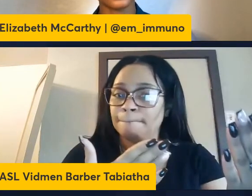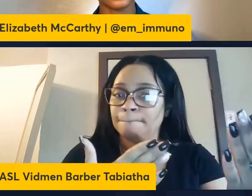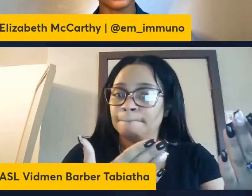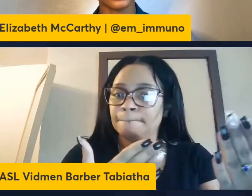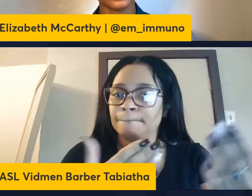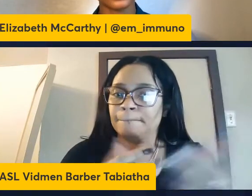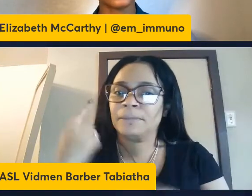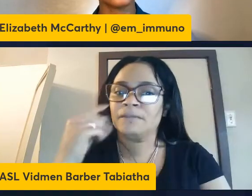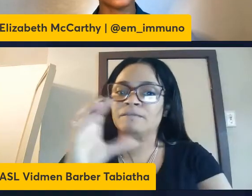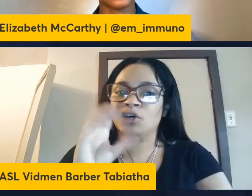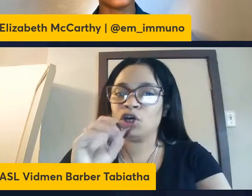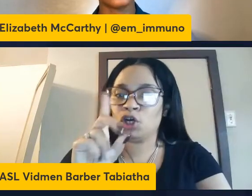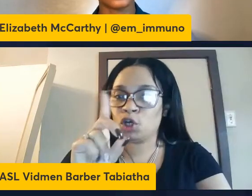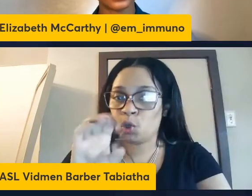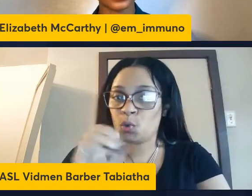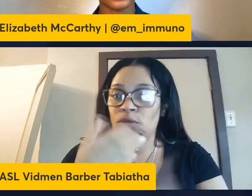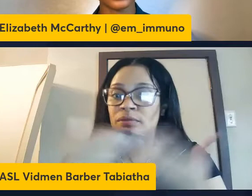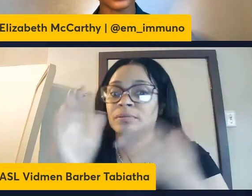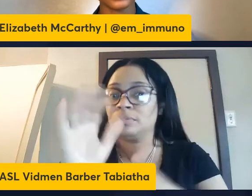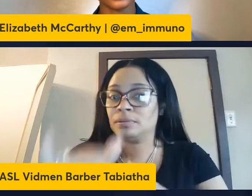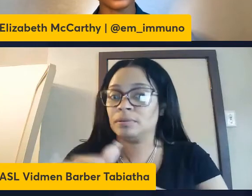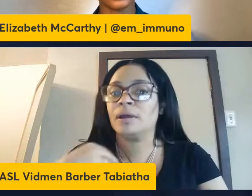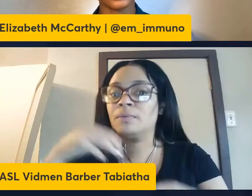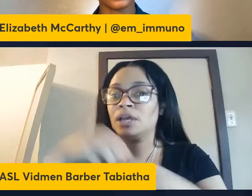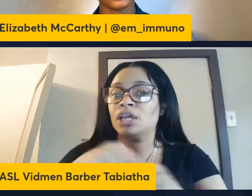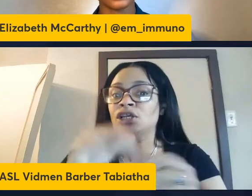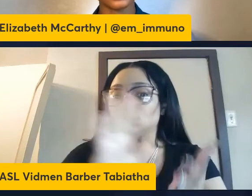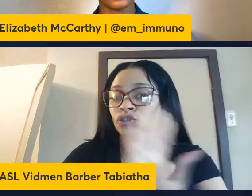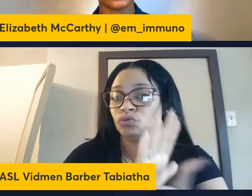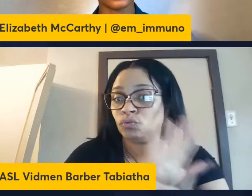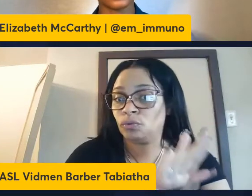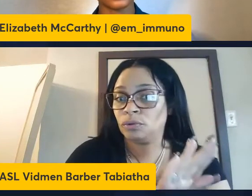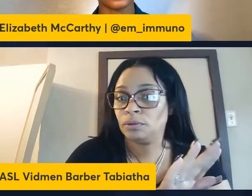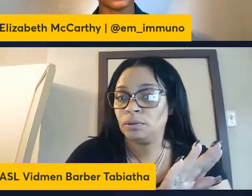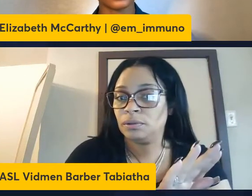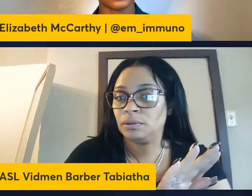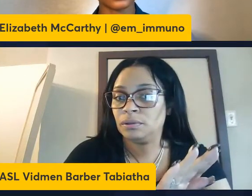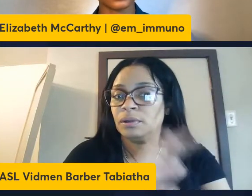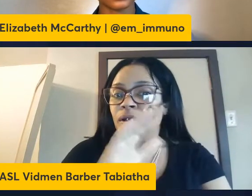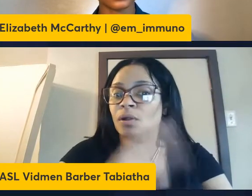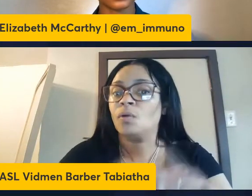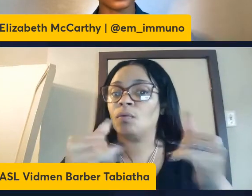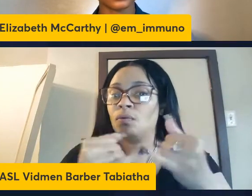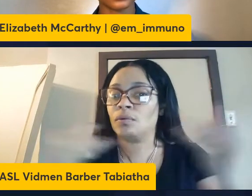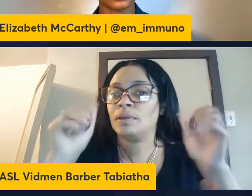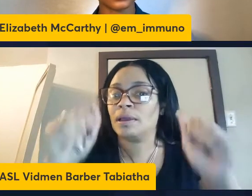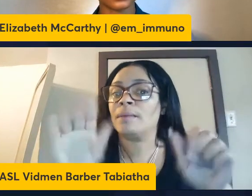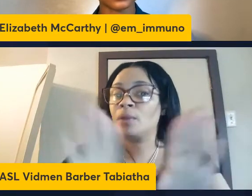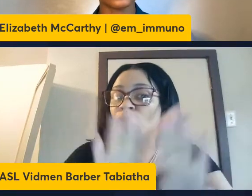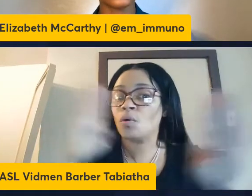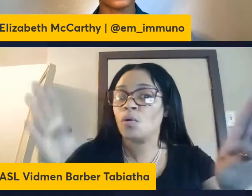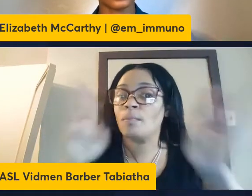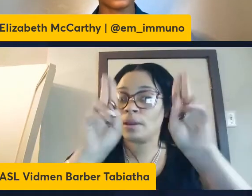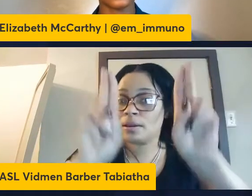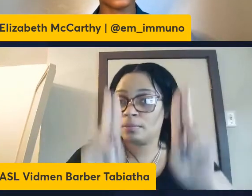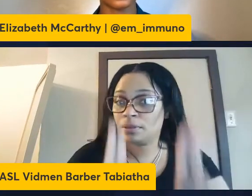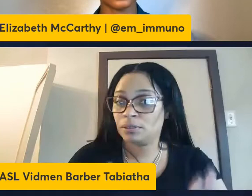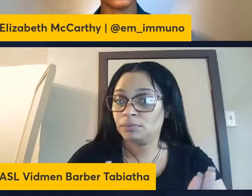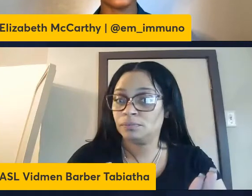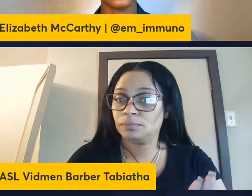and stuff like that. So when I installed R, I had access to the R language. I was able to open this application